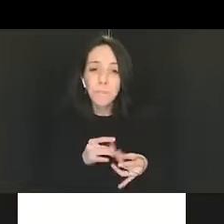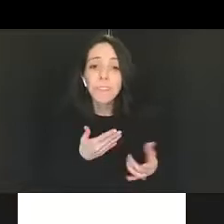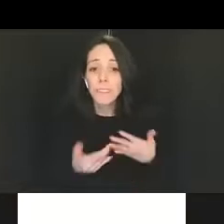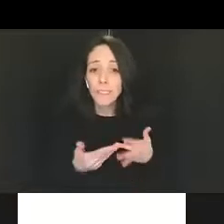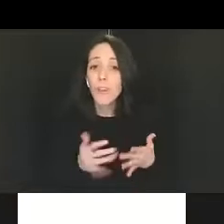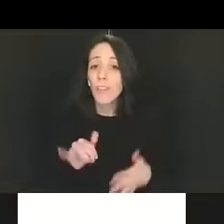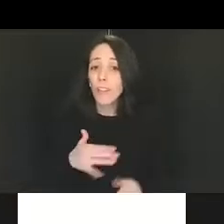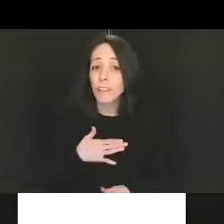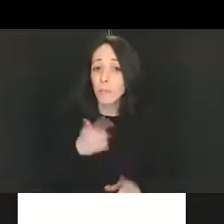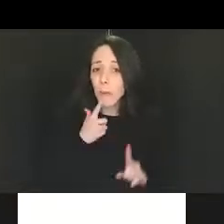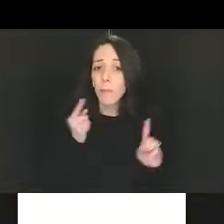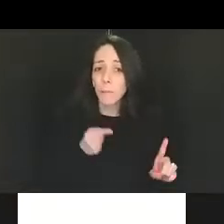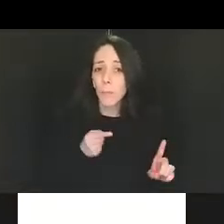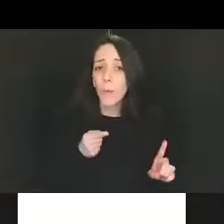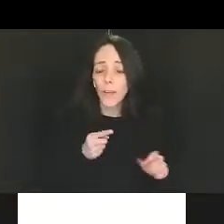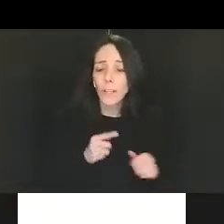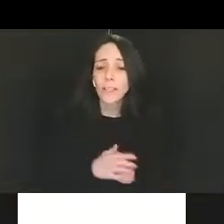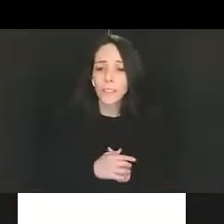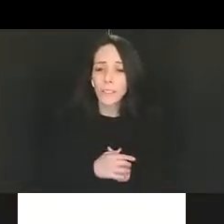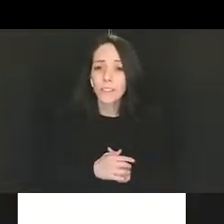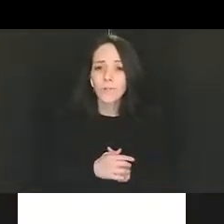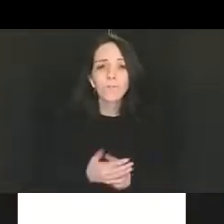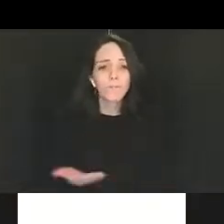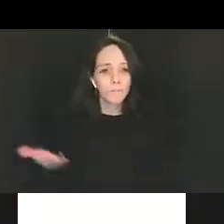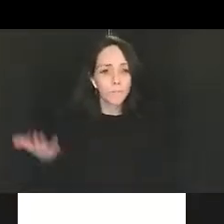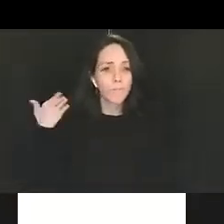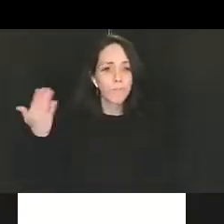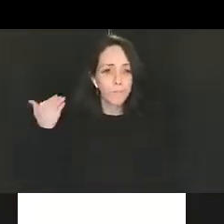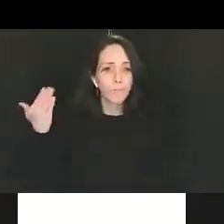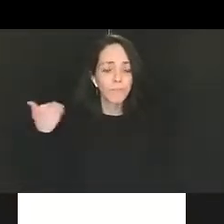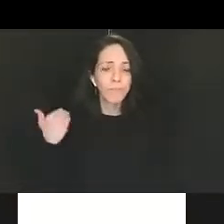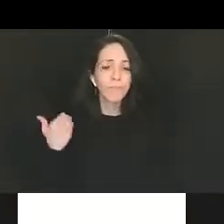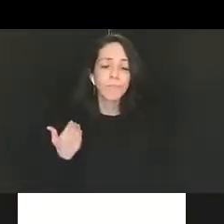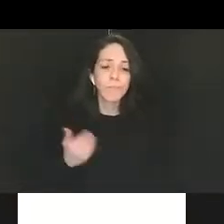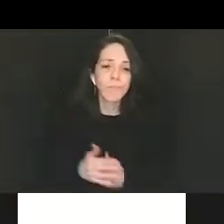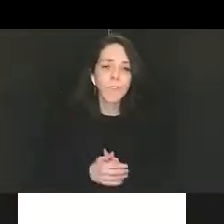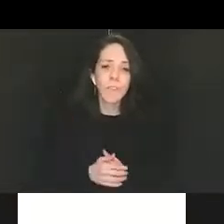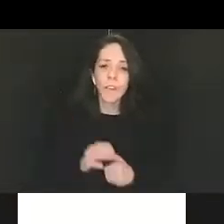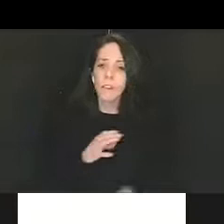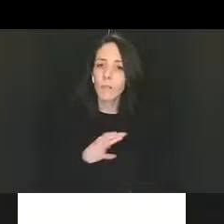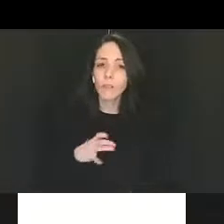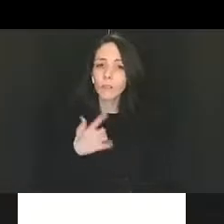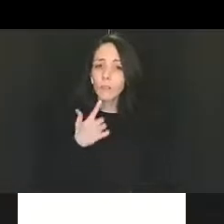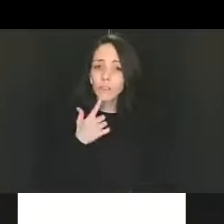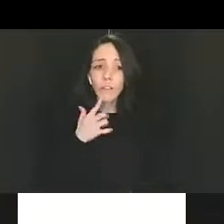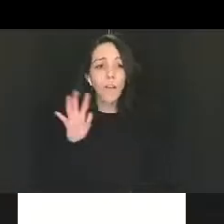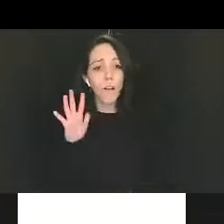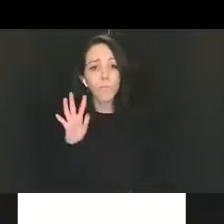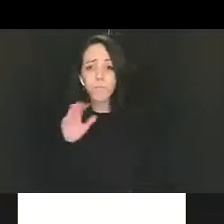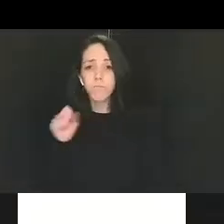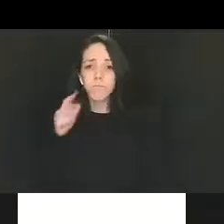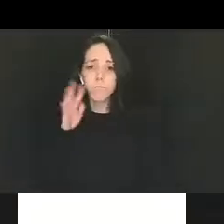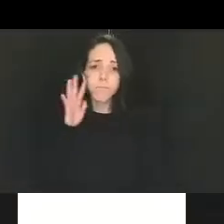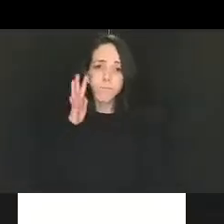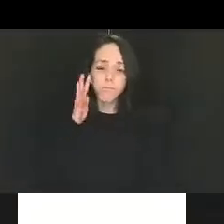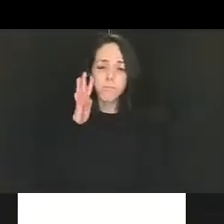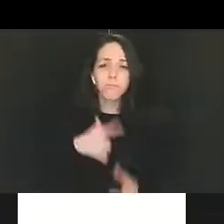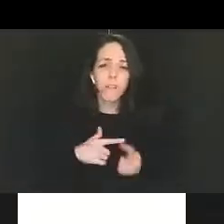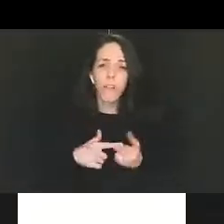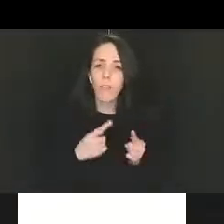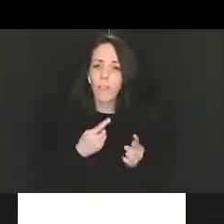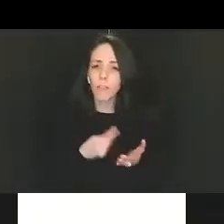my point is in past years, the commission has said they would do some things, and we have seen that in the